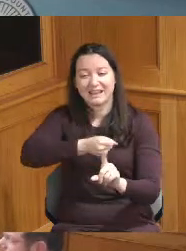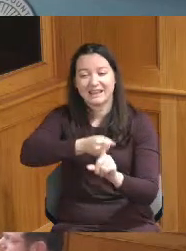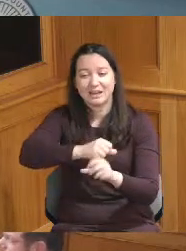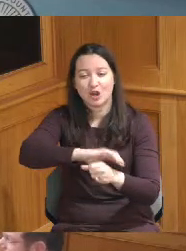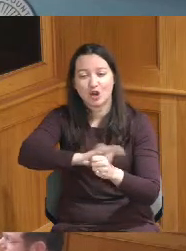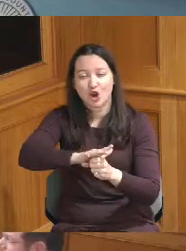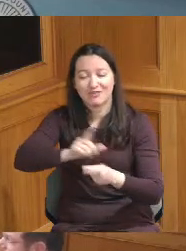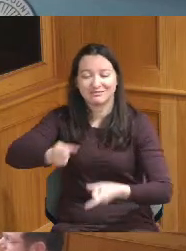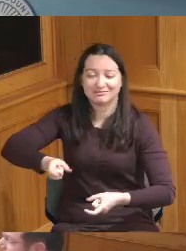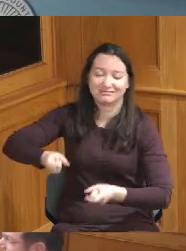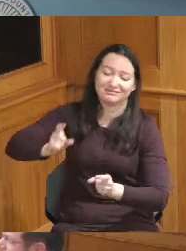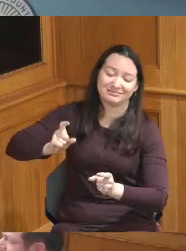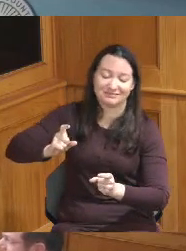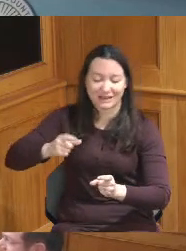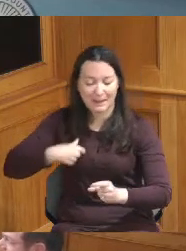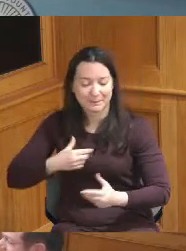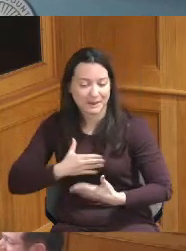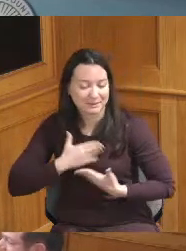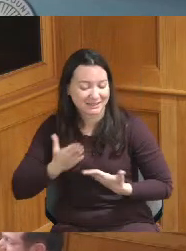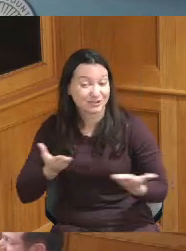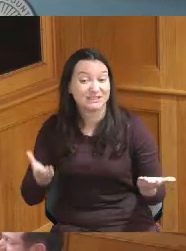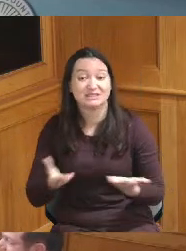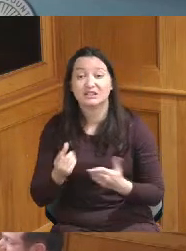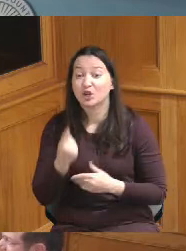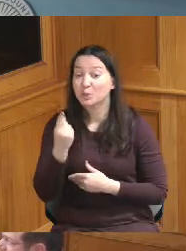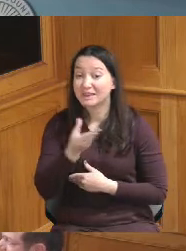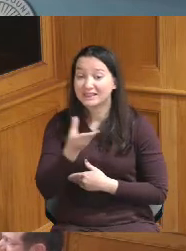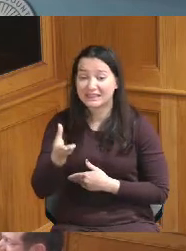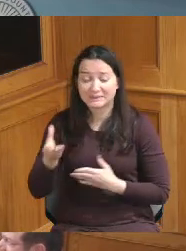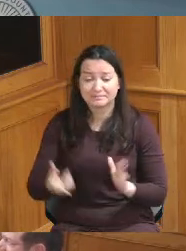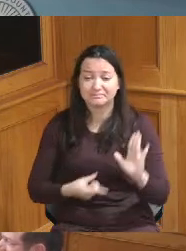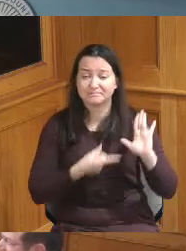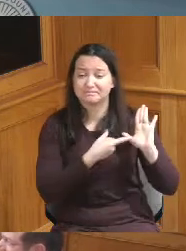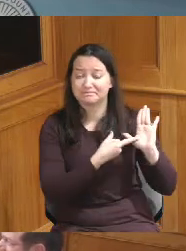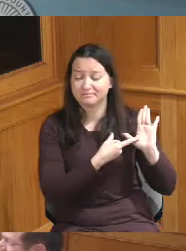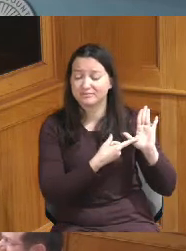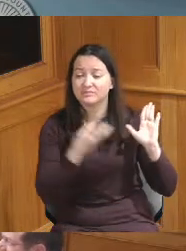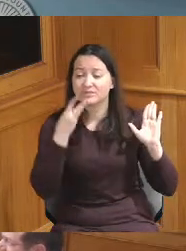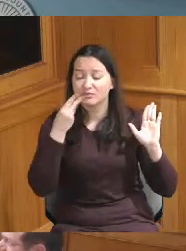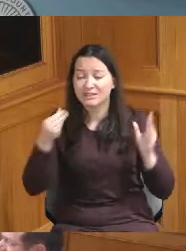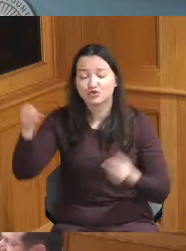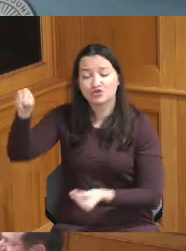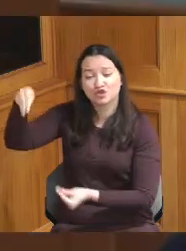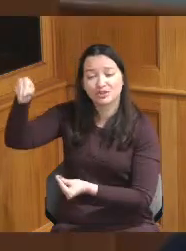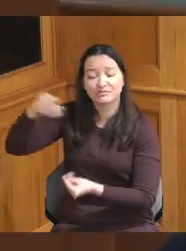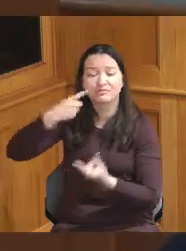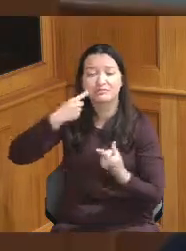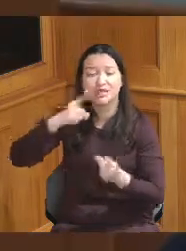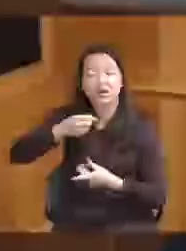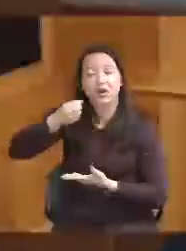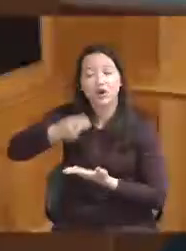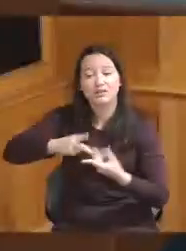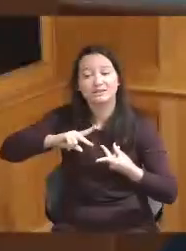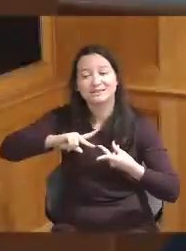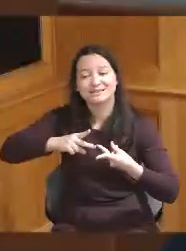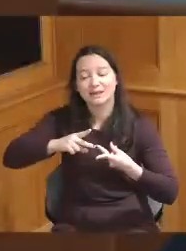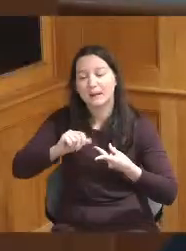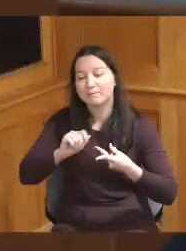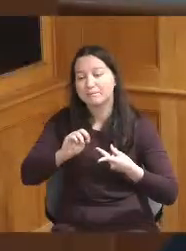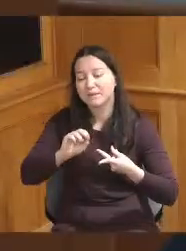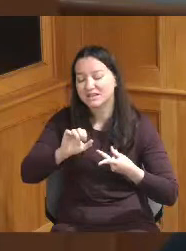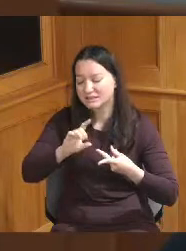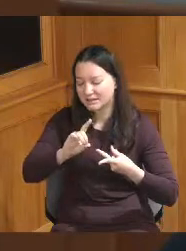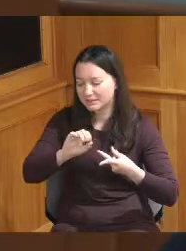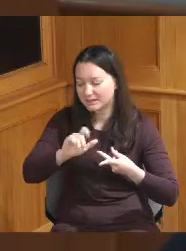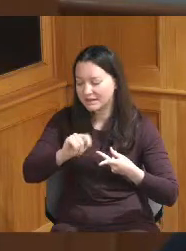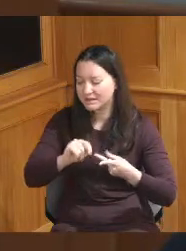no. Glad to be here. Just one item in front of you today is a resolution authorizing a second amendment to Capital